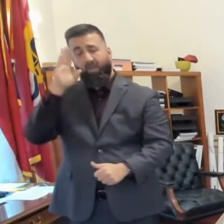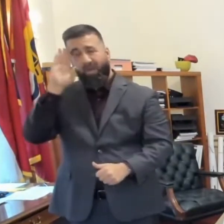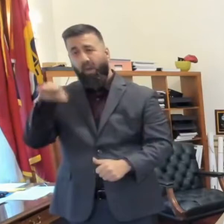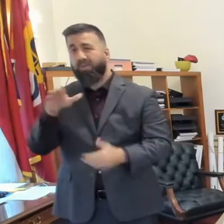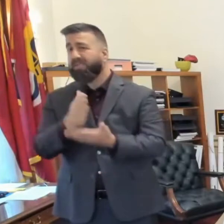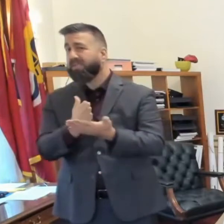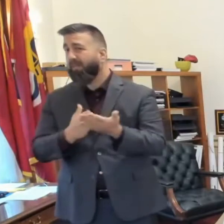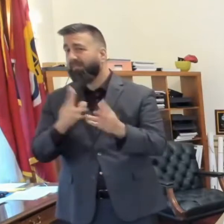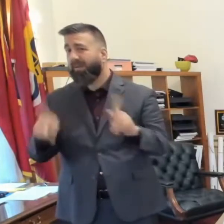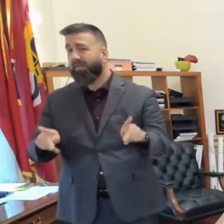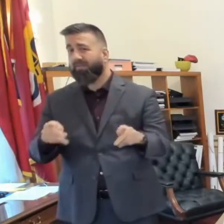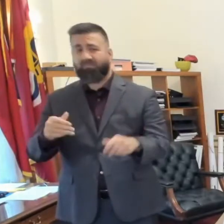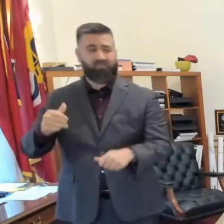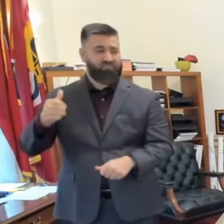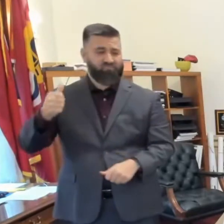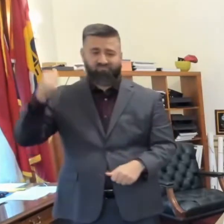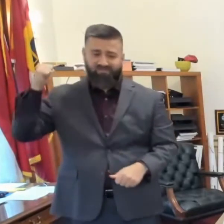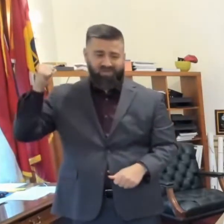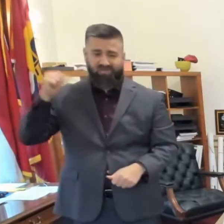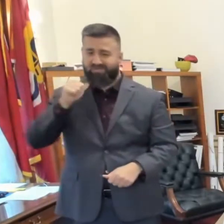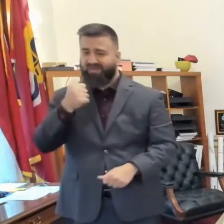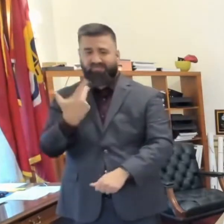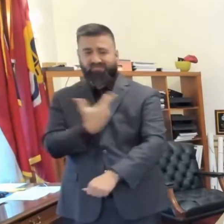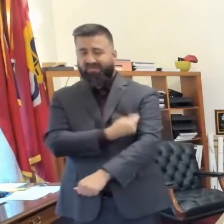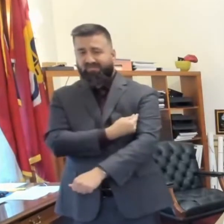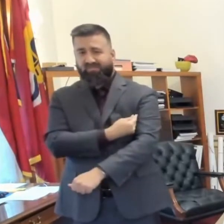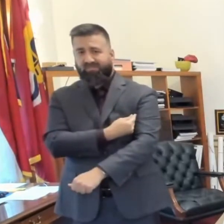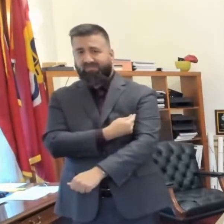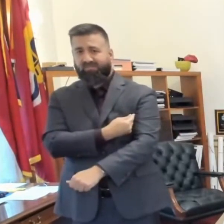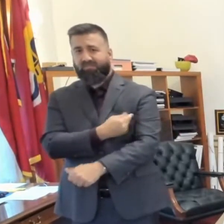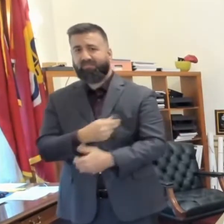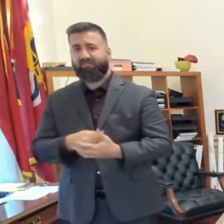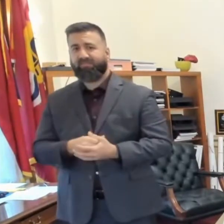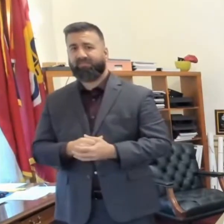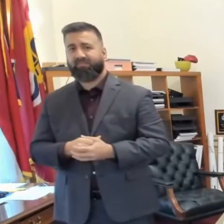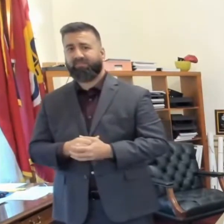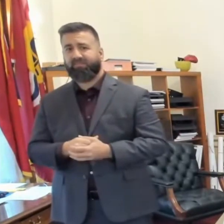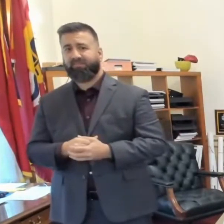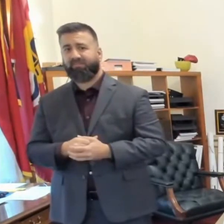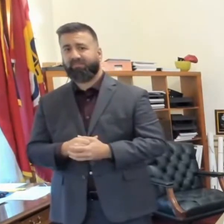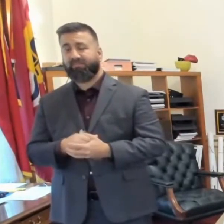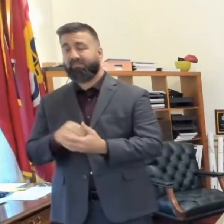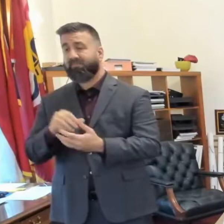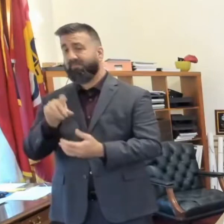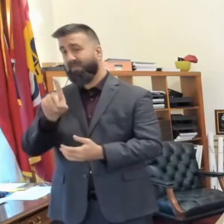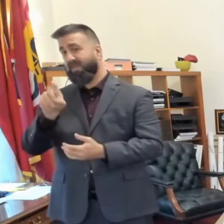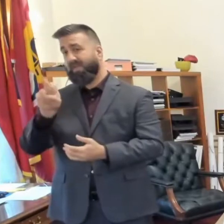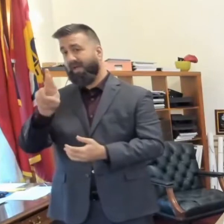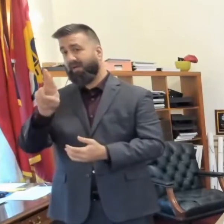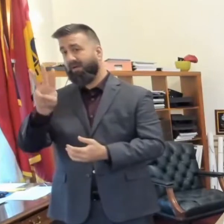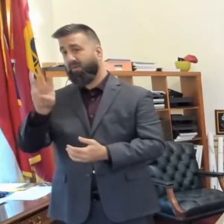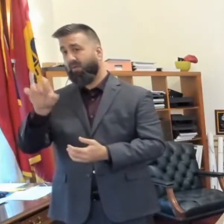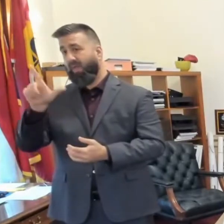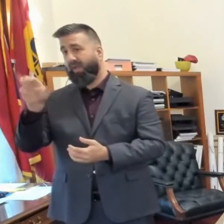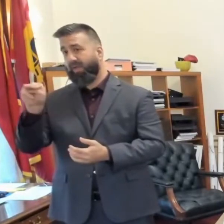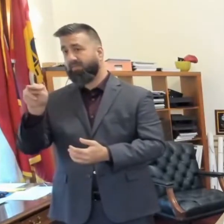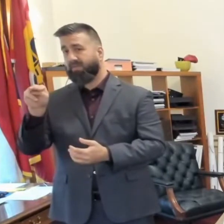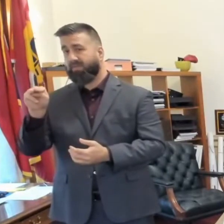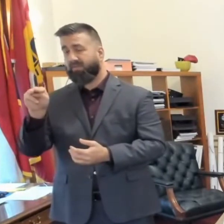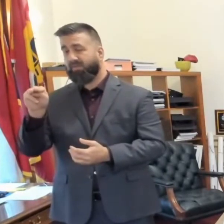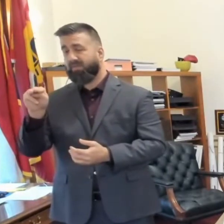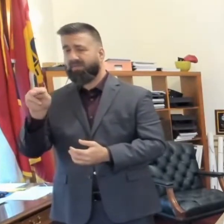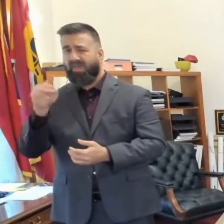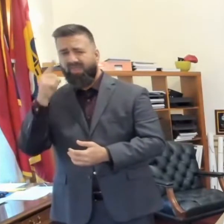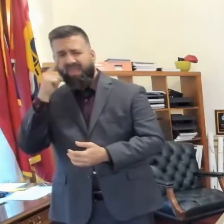vaccine. Dr. Williams said today, they're looking at about 60%, and they're hoping, of